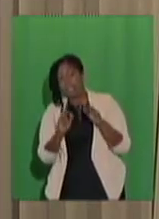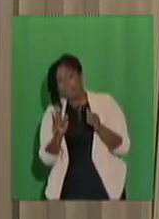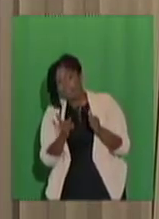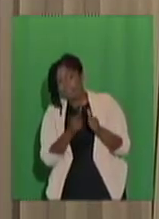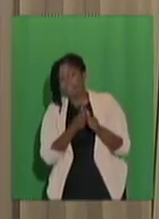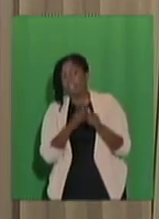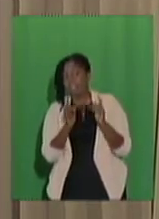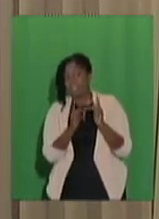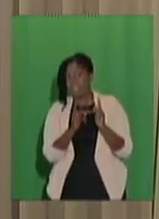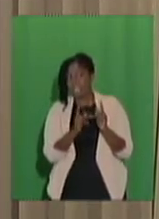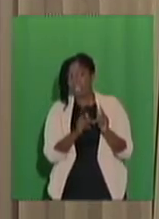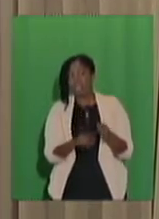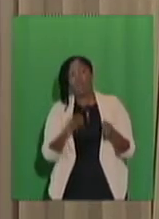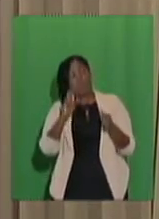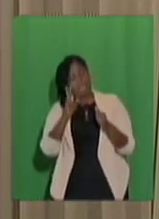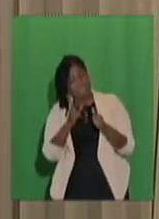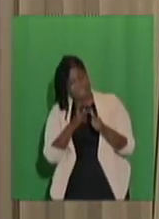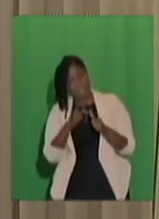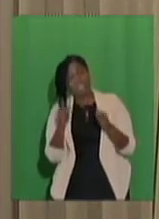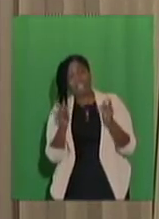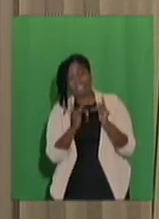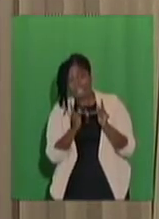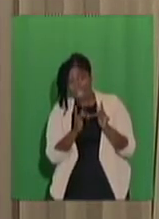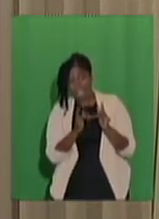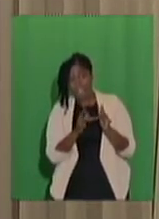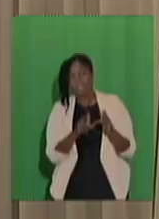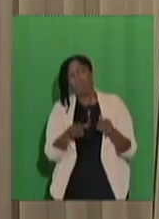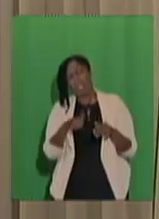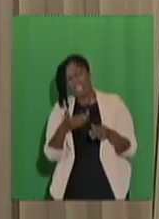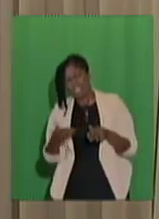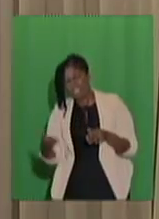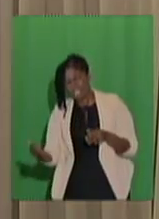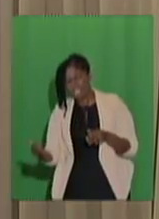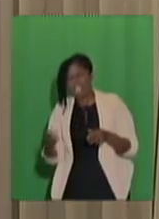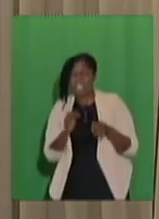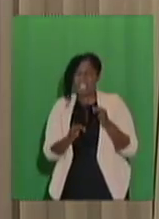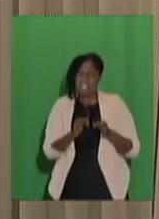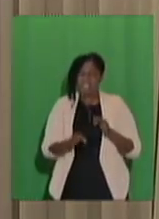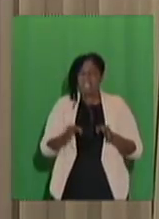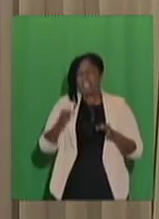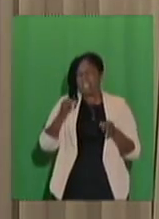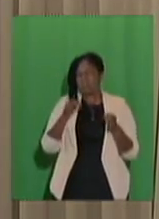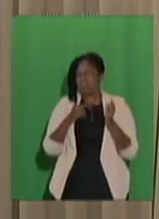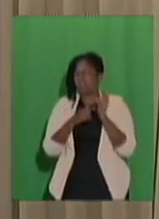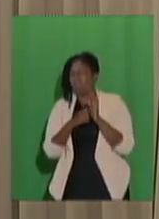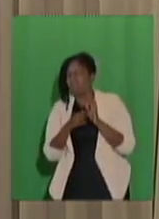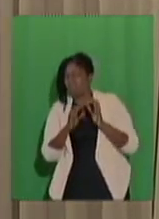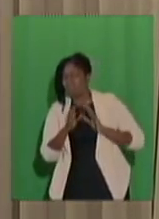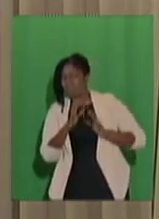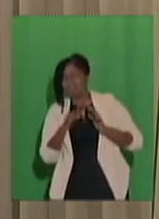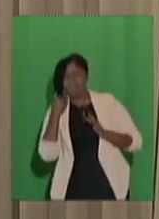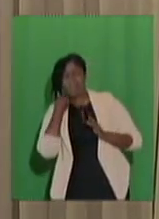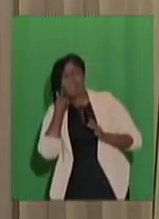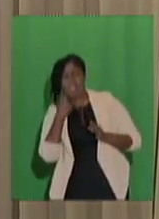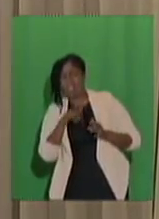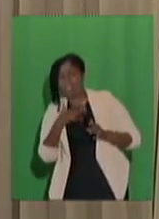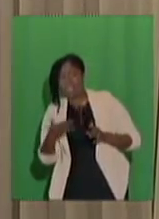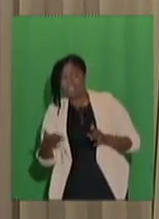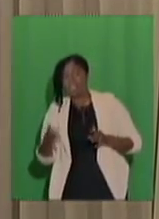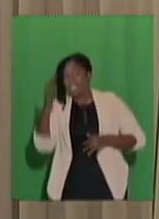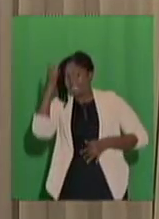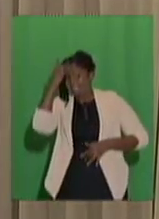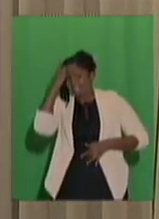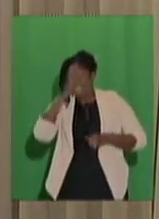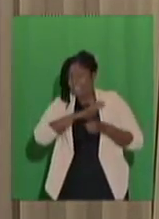tested. Or if they have symptoms that are suggestive of any form of the illness as being deemed suspect, they will be tested as